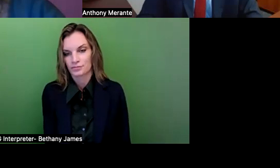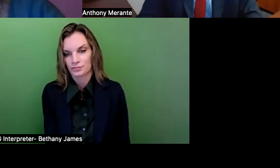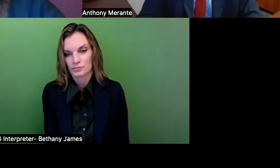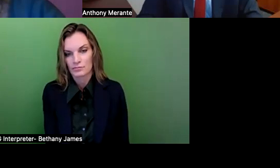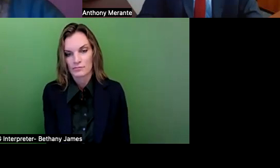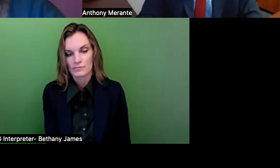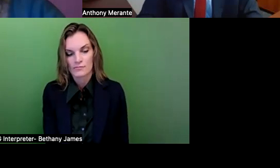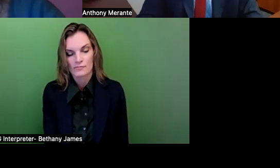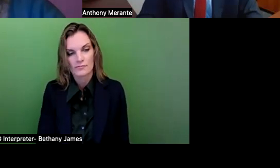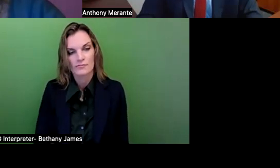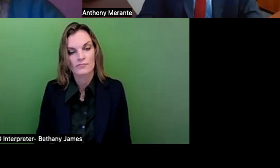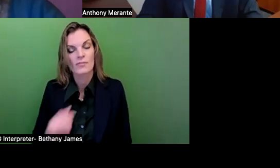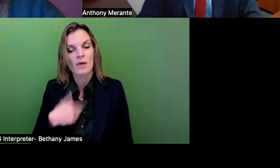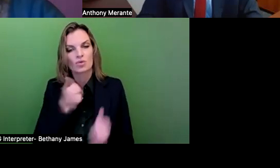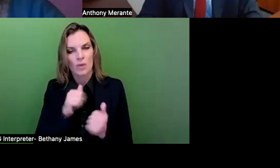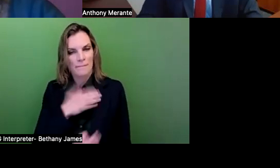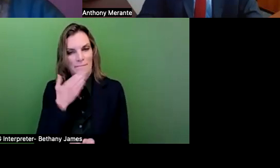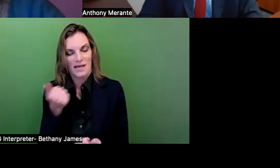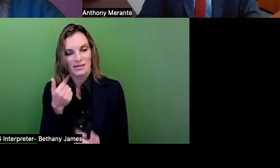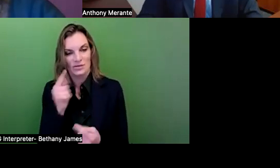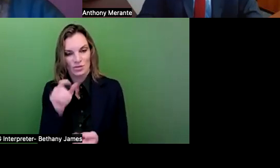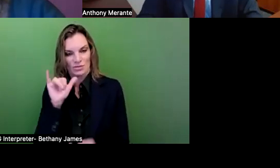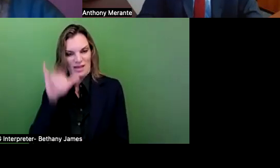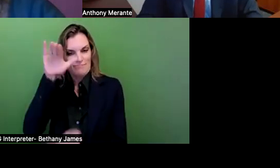try to do my best to bring that average down.